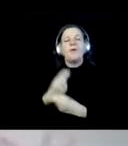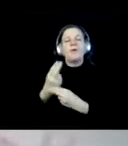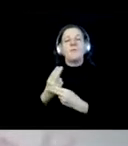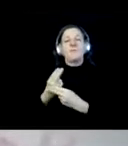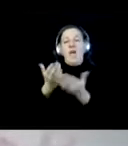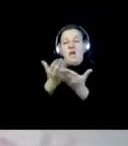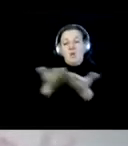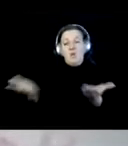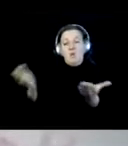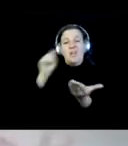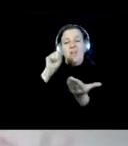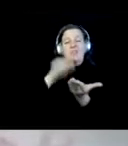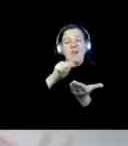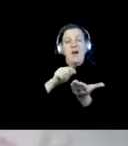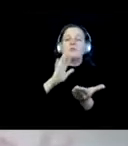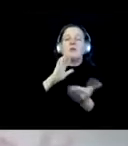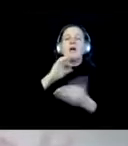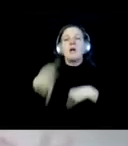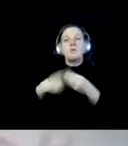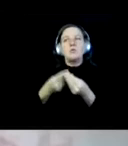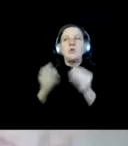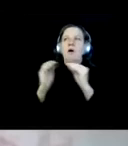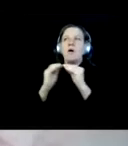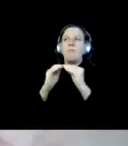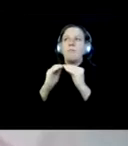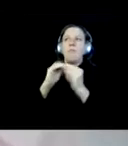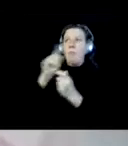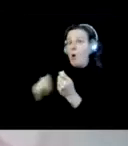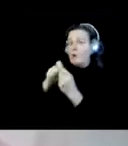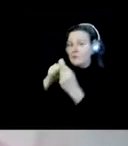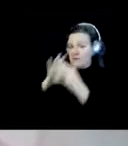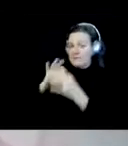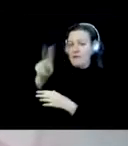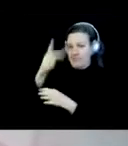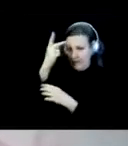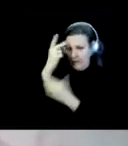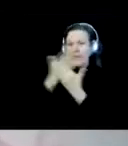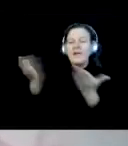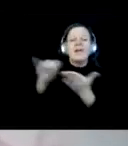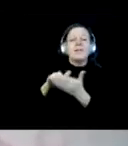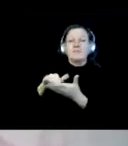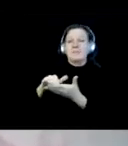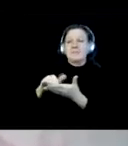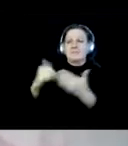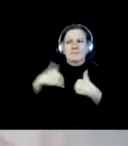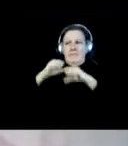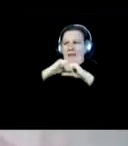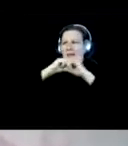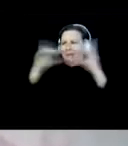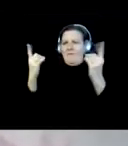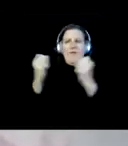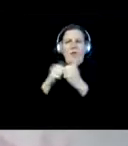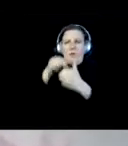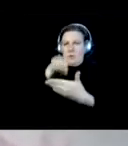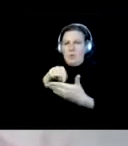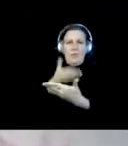more specifically like political things that don't have anything to do with that object. And